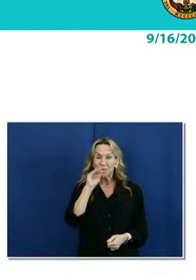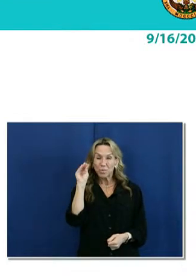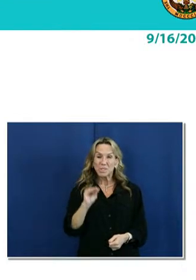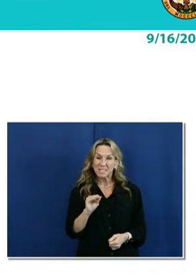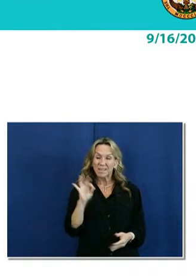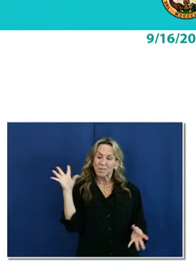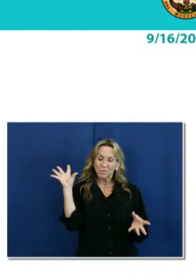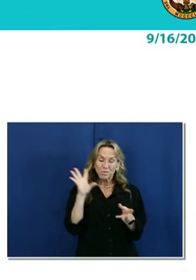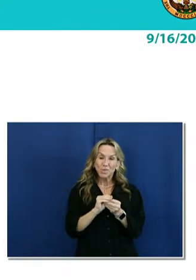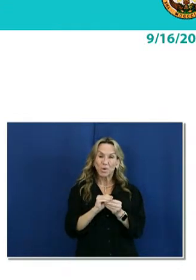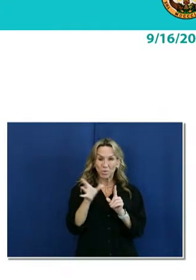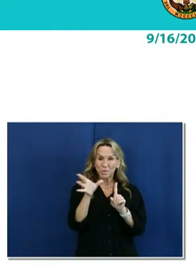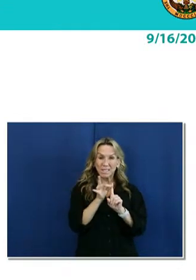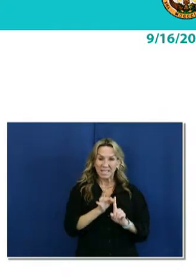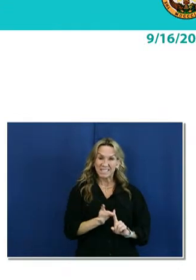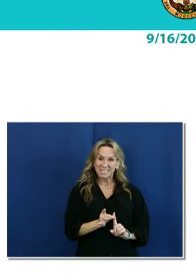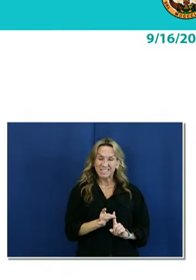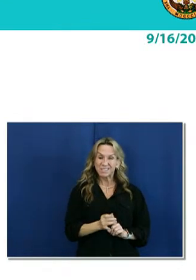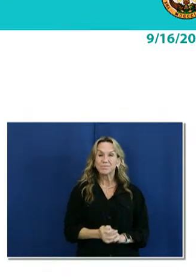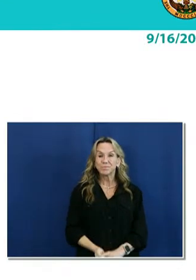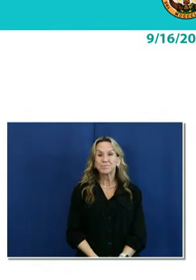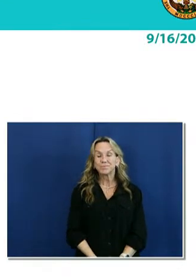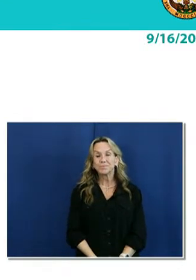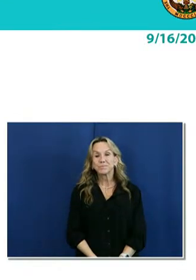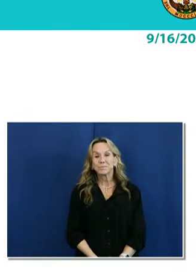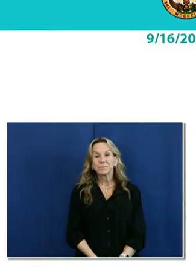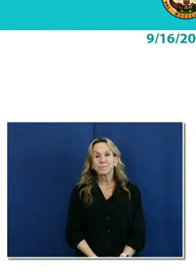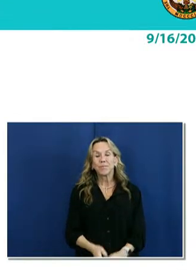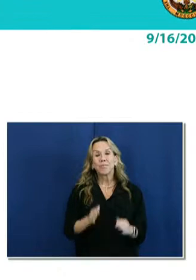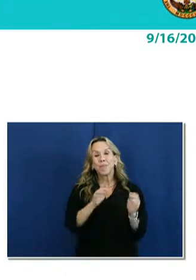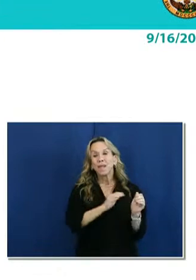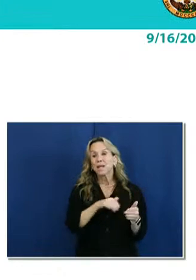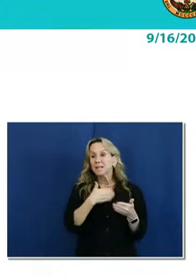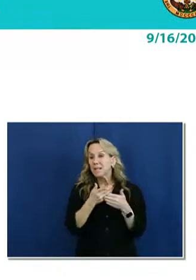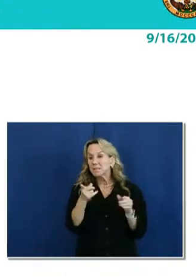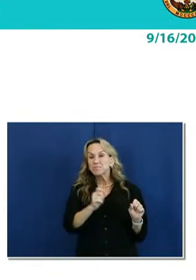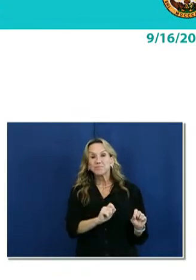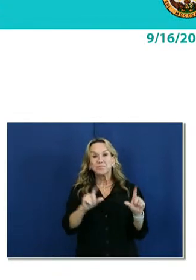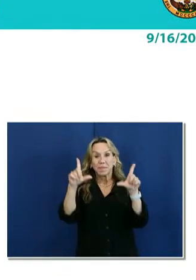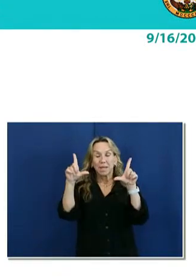the total number of cases. In this next slide,